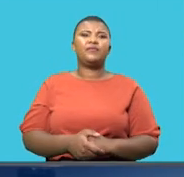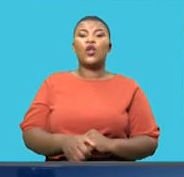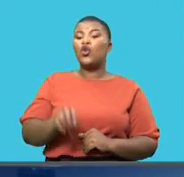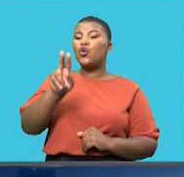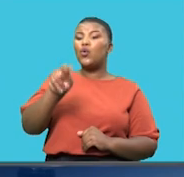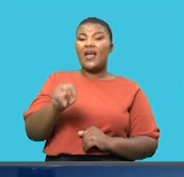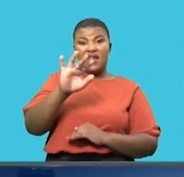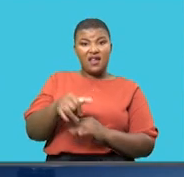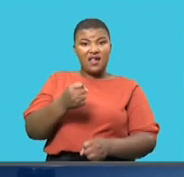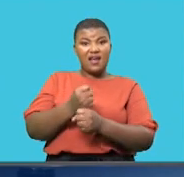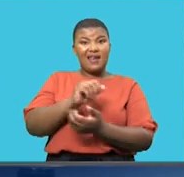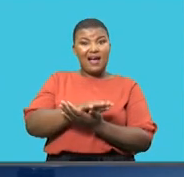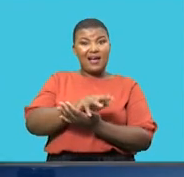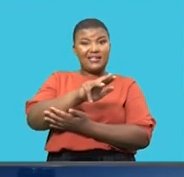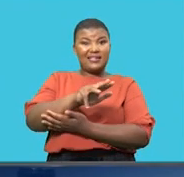in